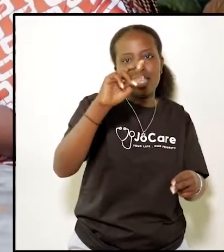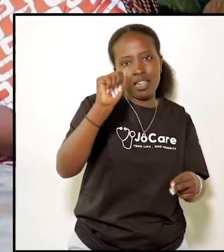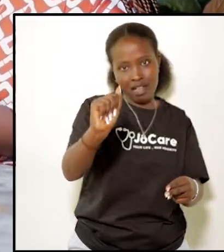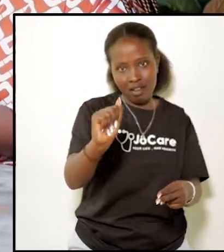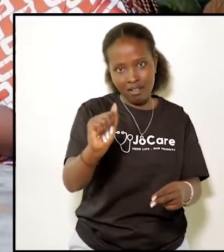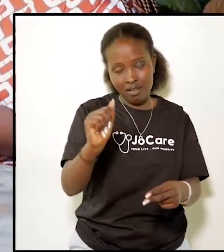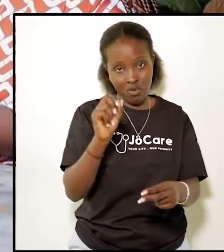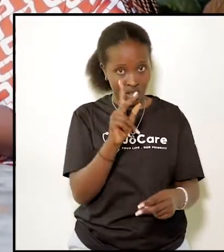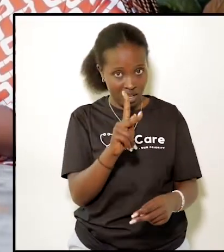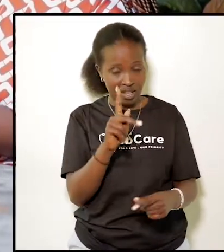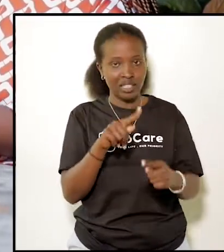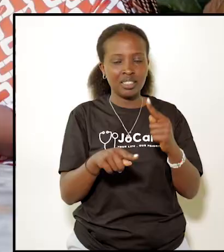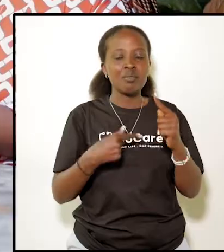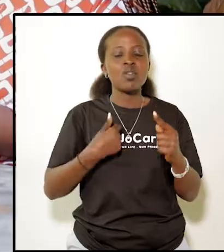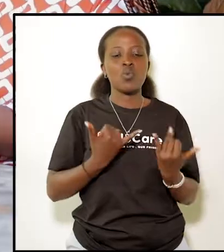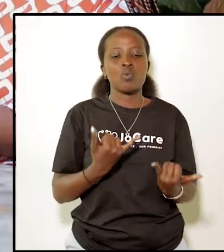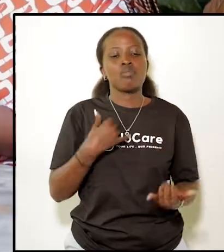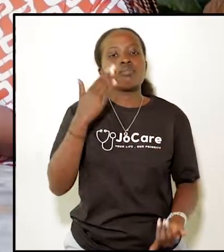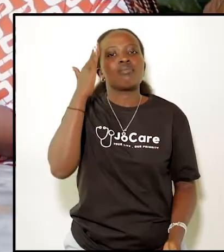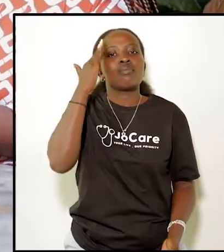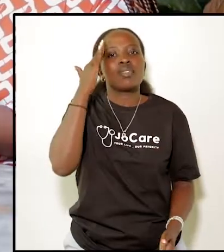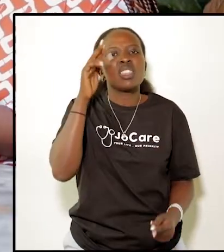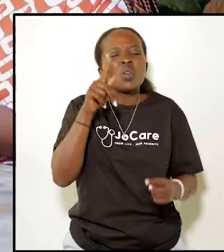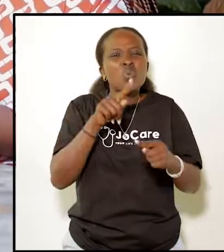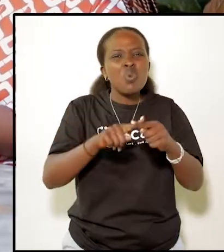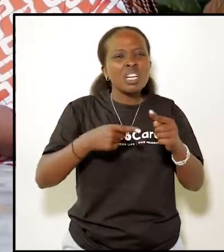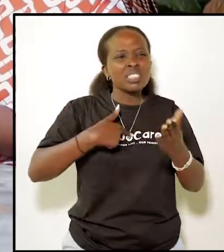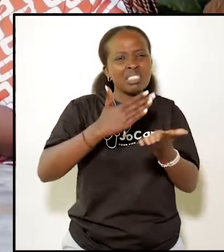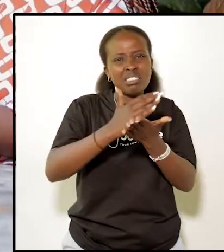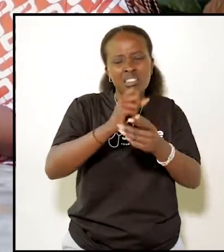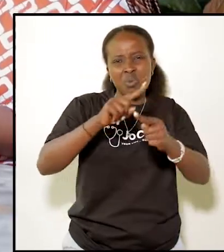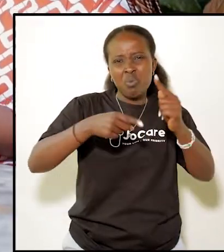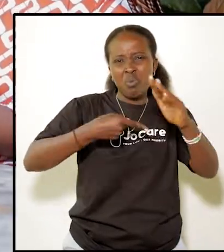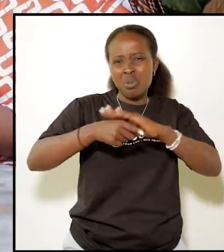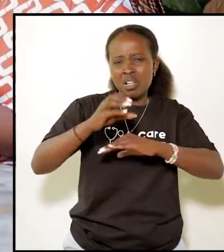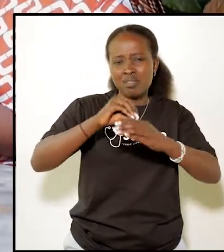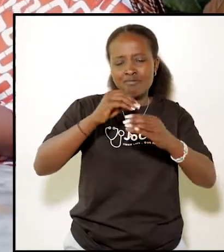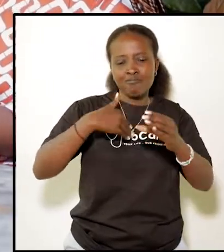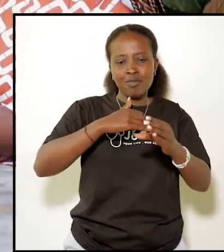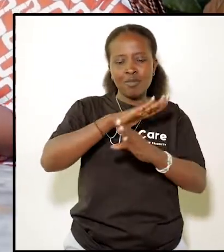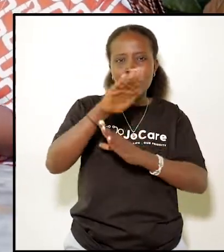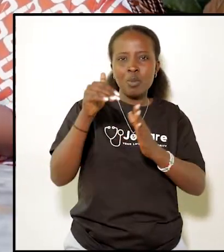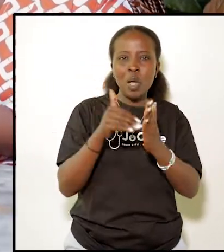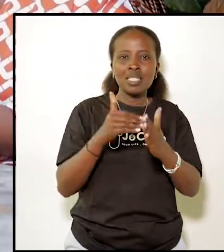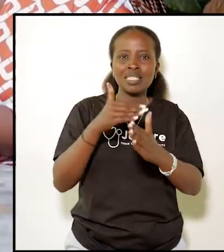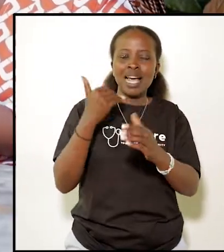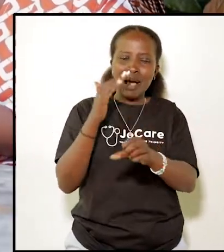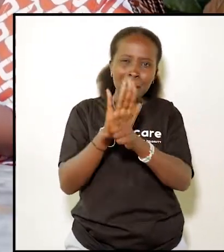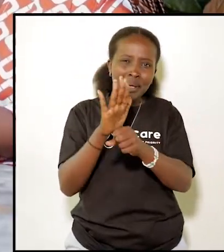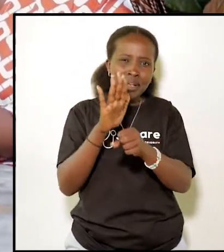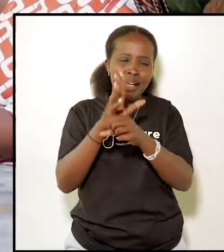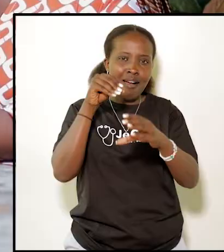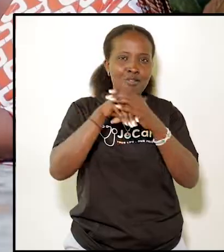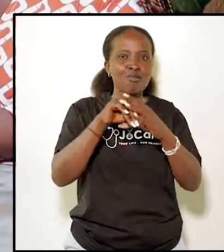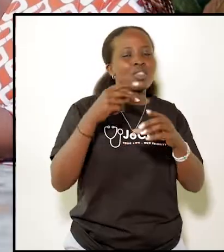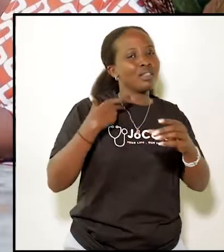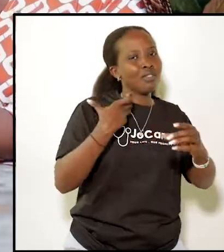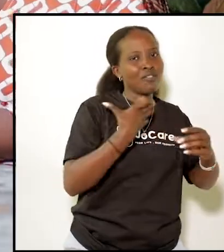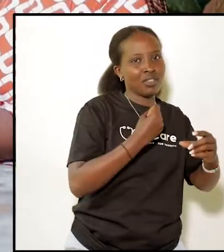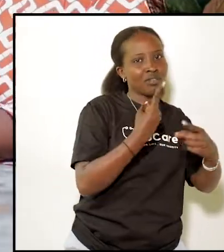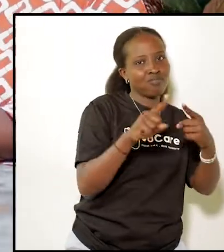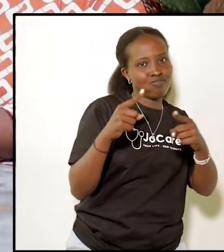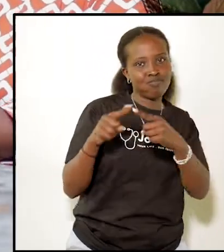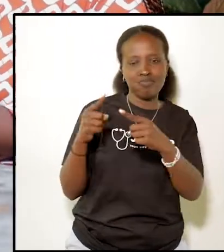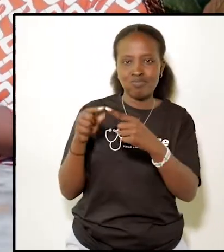Now we are going to know much more about that. Yes. So what is the cause, the common cause of the irregularity? So maybe